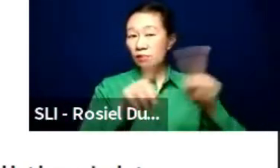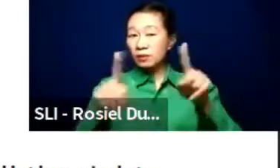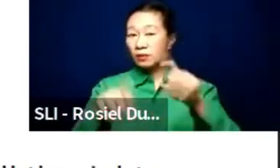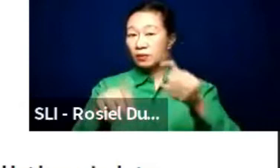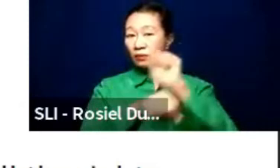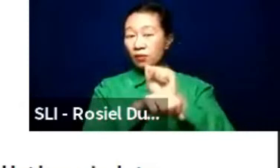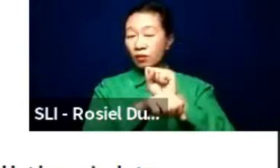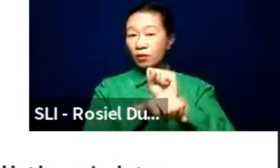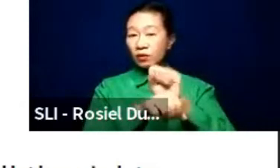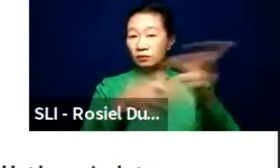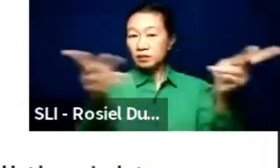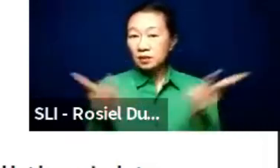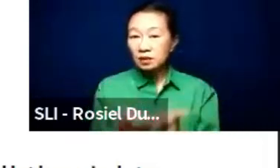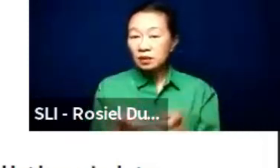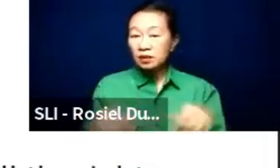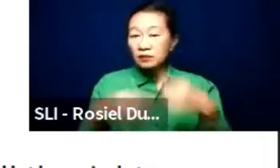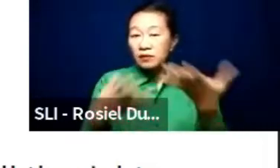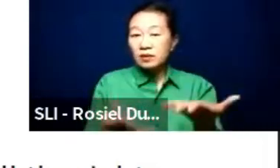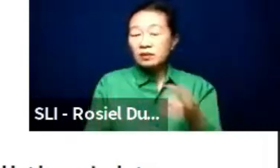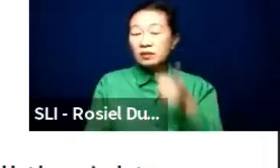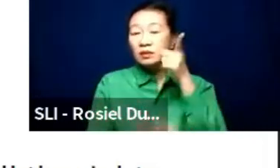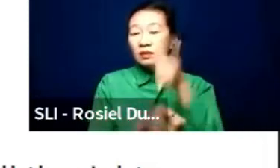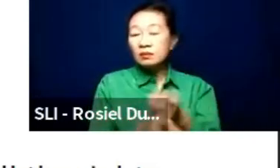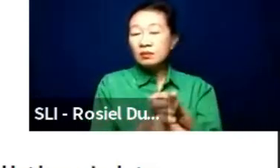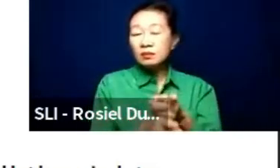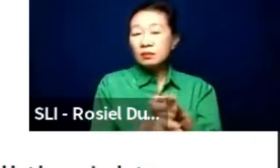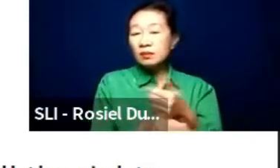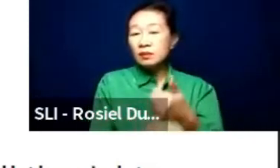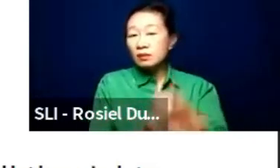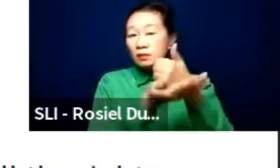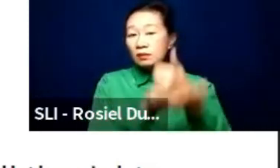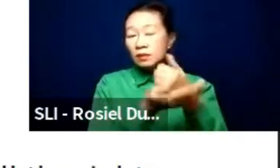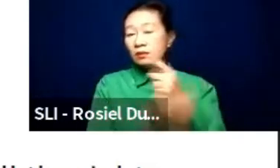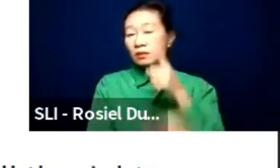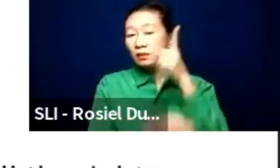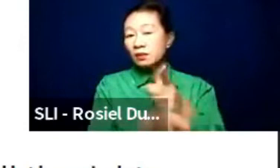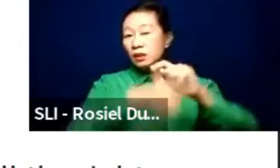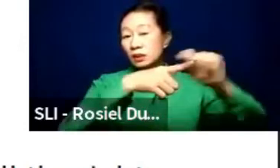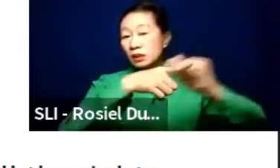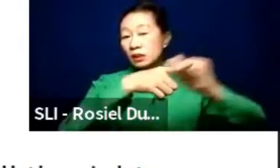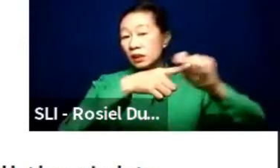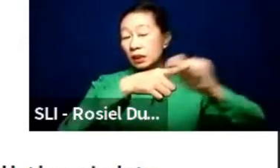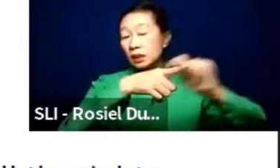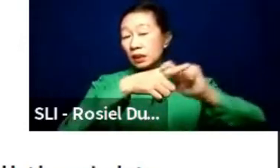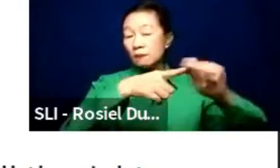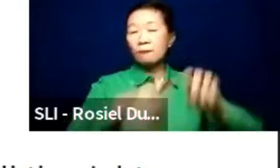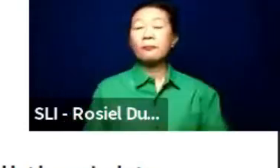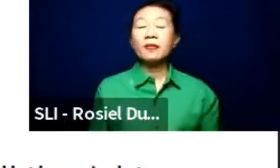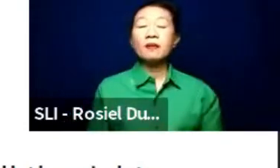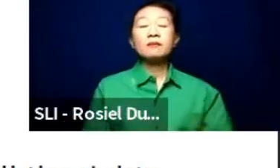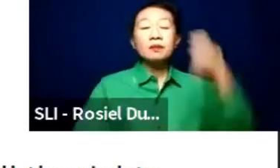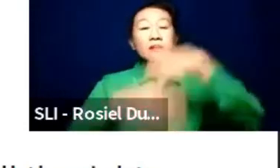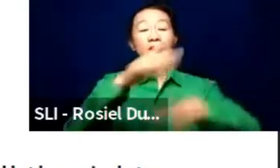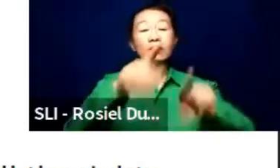settings, also given the proper intervention and the proper training and support. Pumapasok din